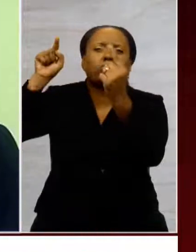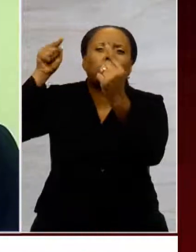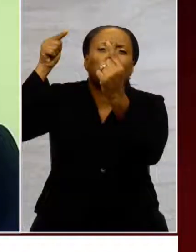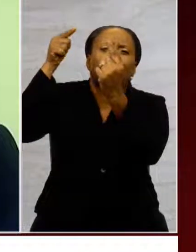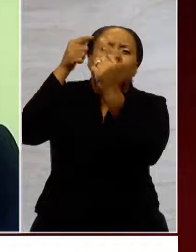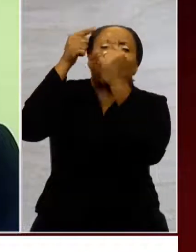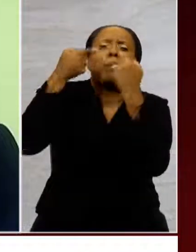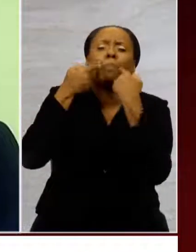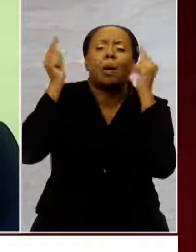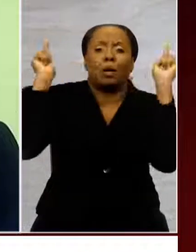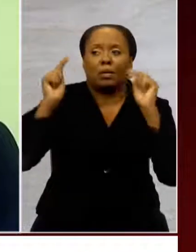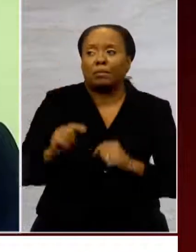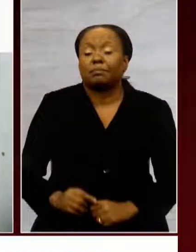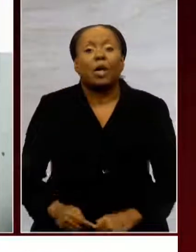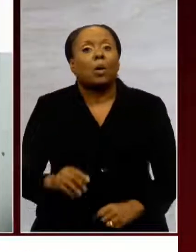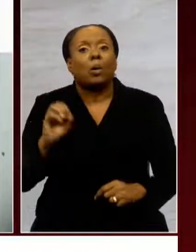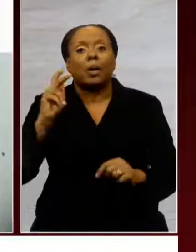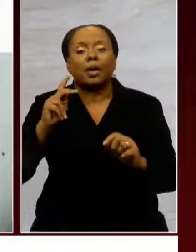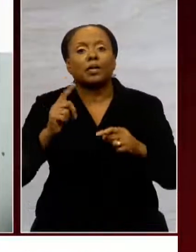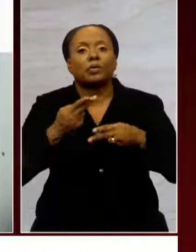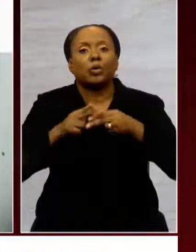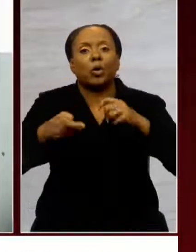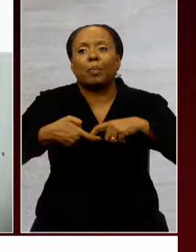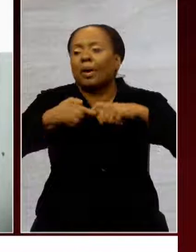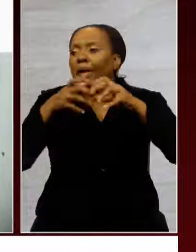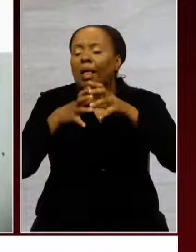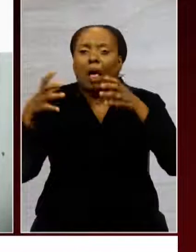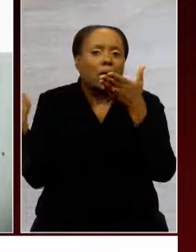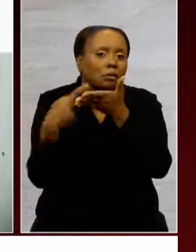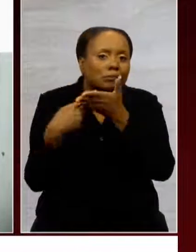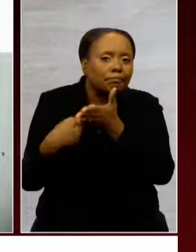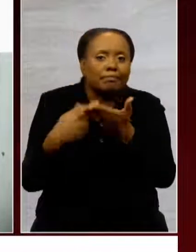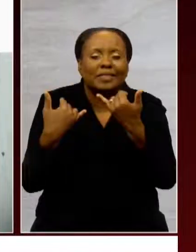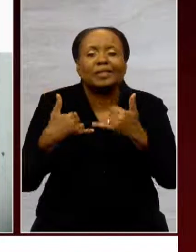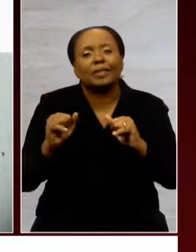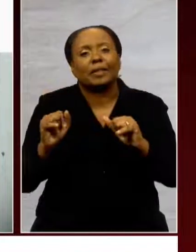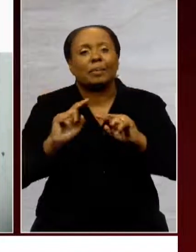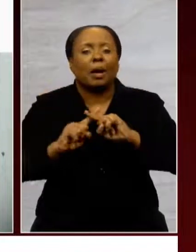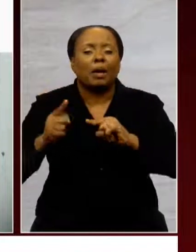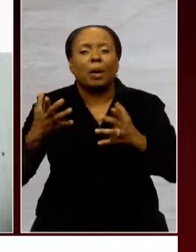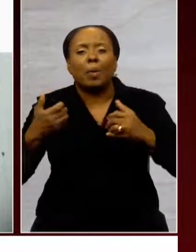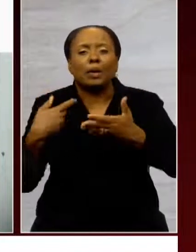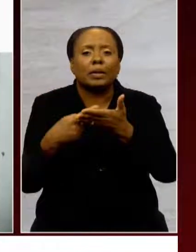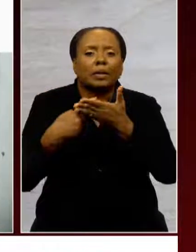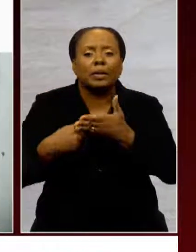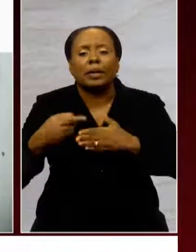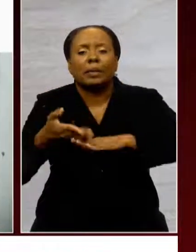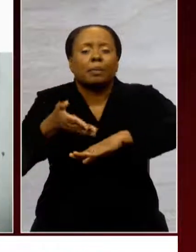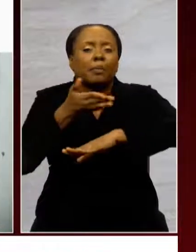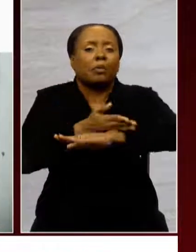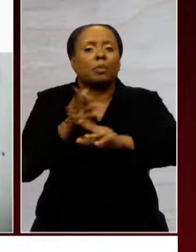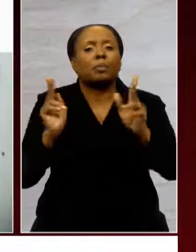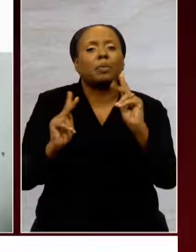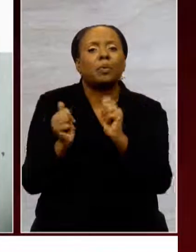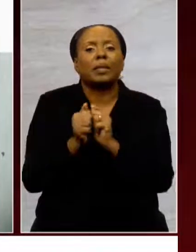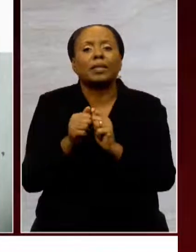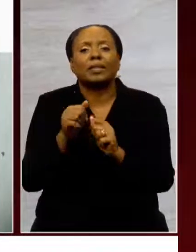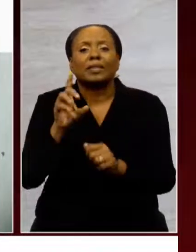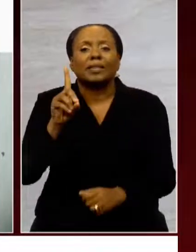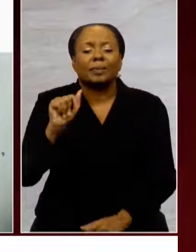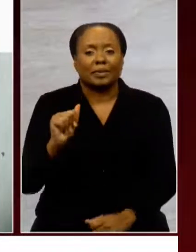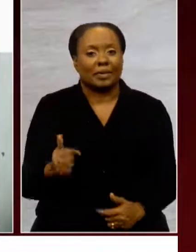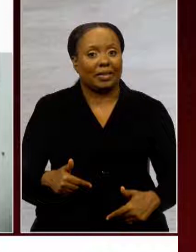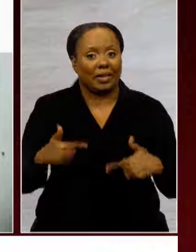potential. All right, so let's take a break here. We still have a lot to digest tonight as we talk about improving the lives of people with